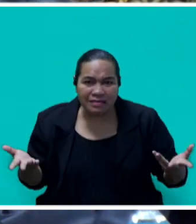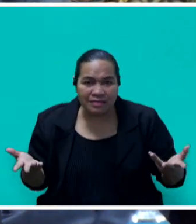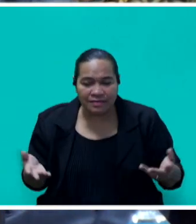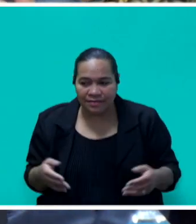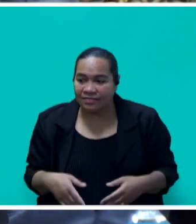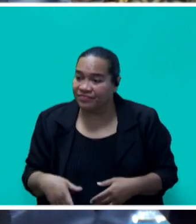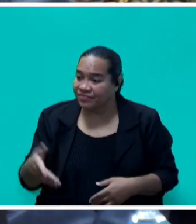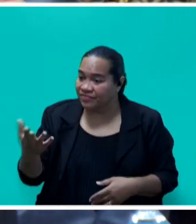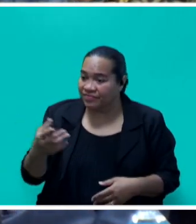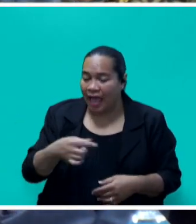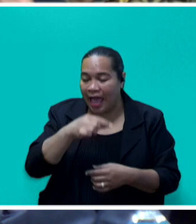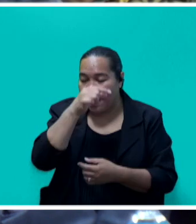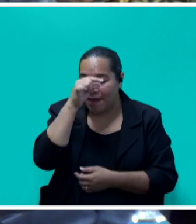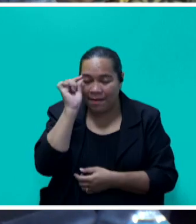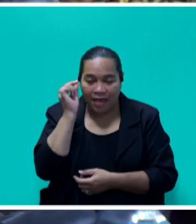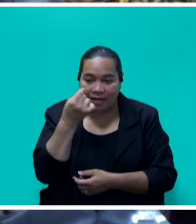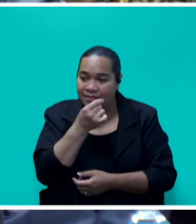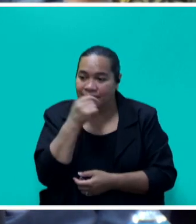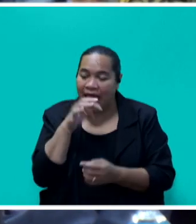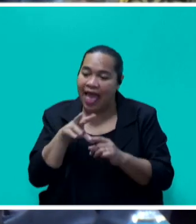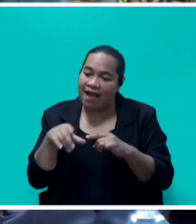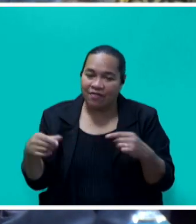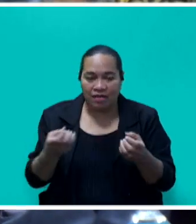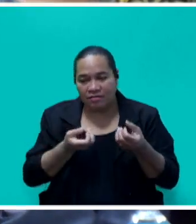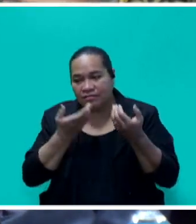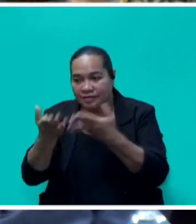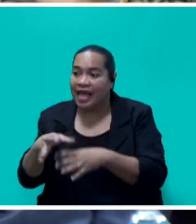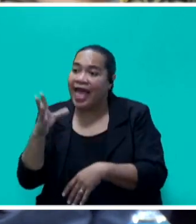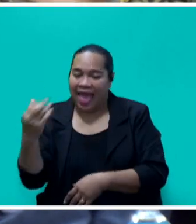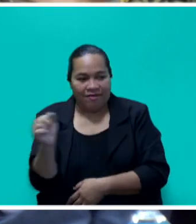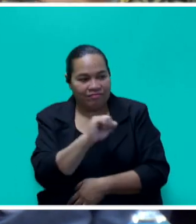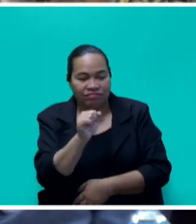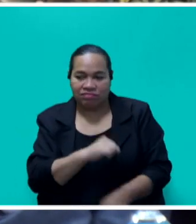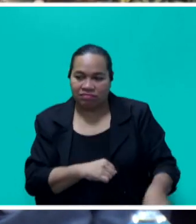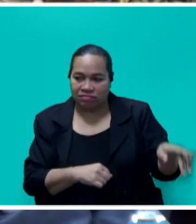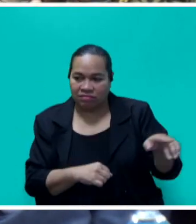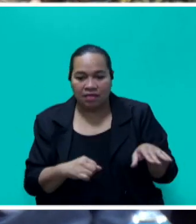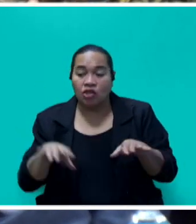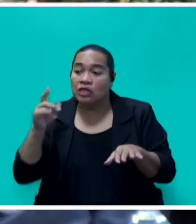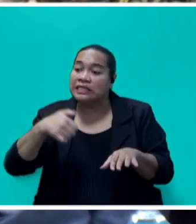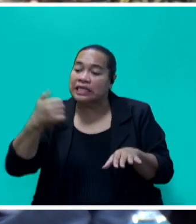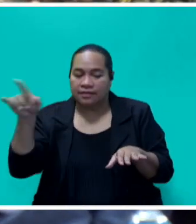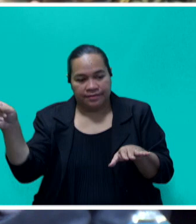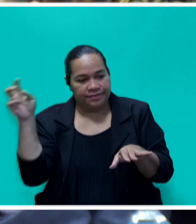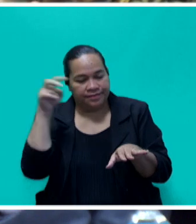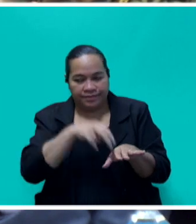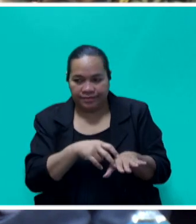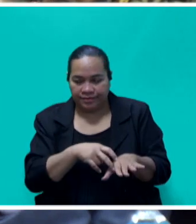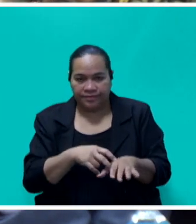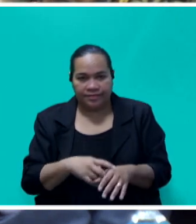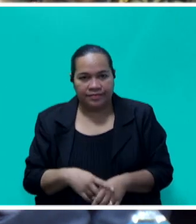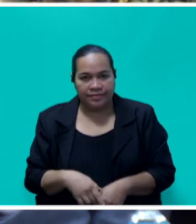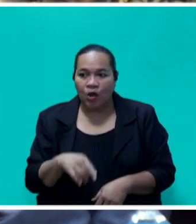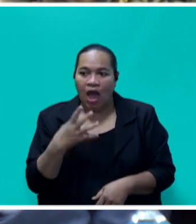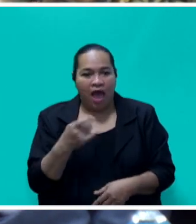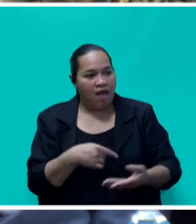Given makeups, everything. There's a pickup coming at 6 o'clock, and there'll be